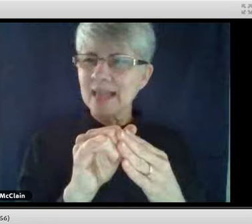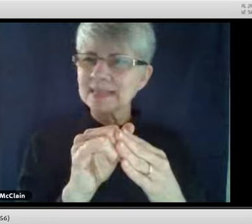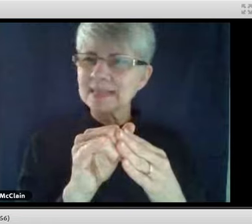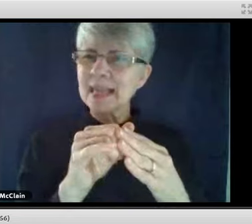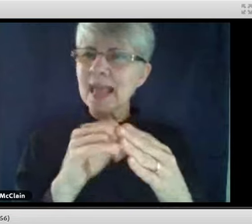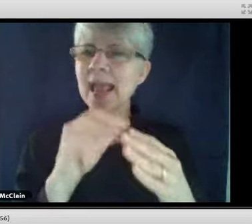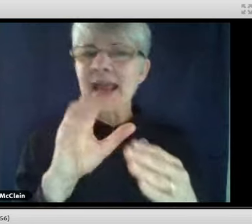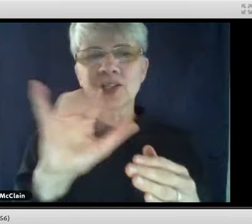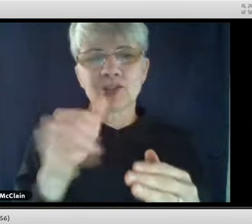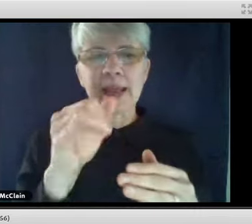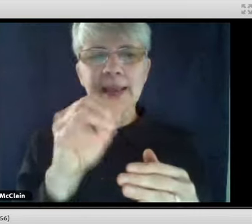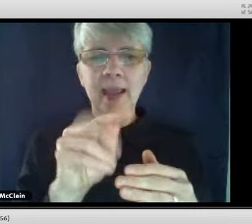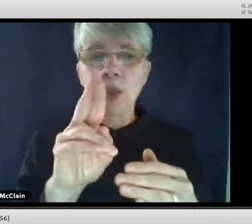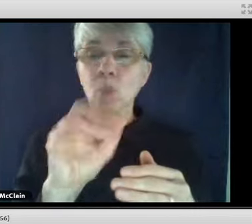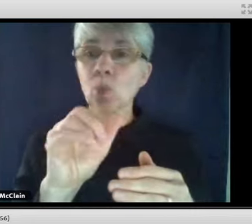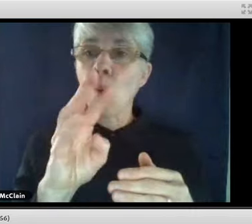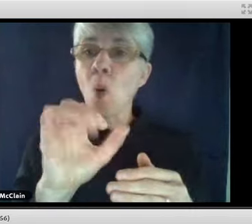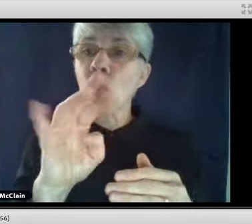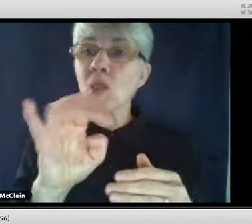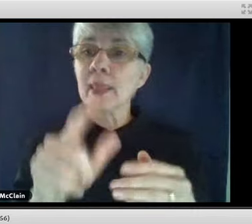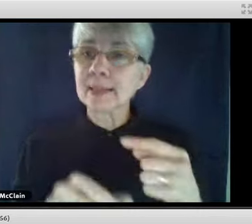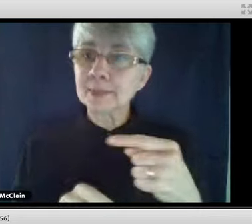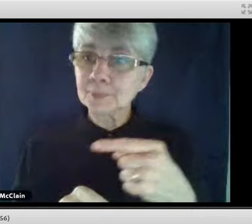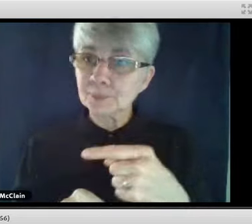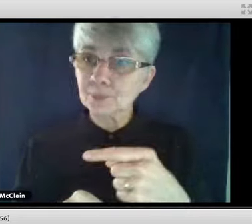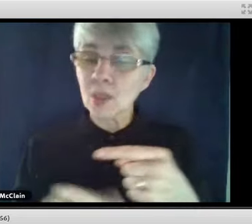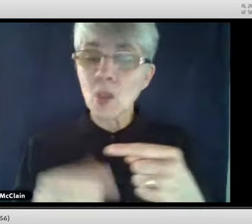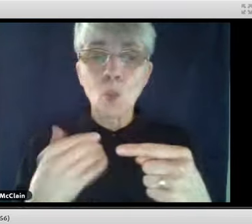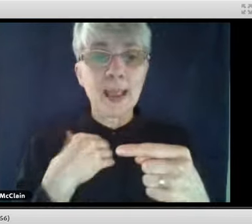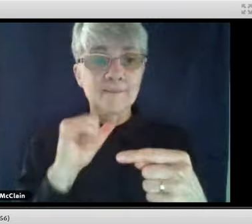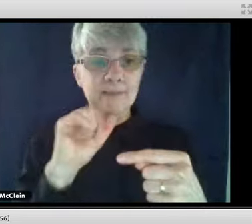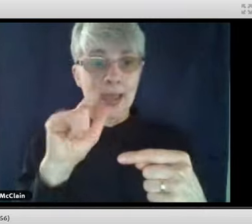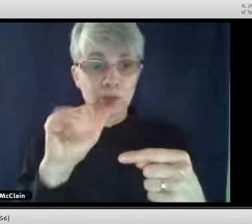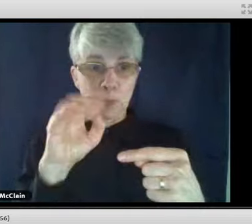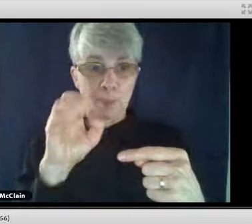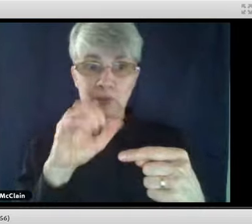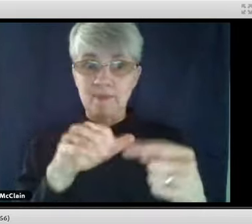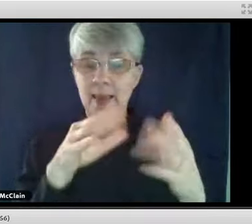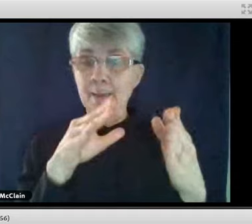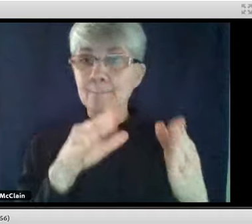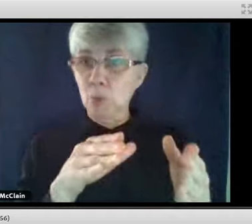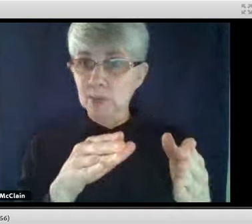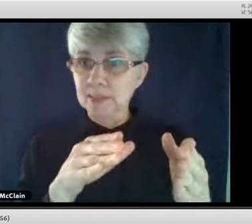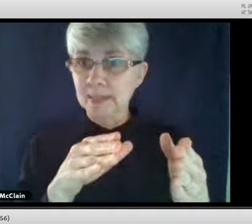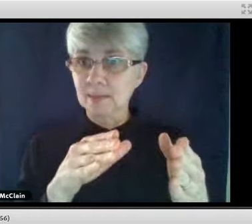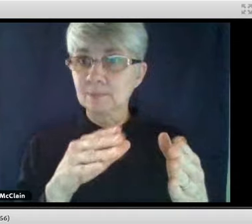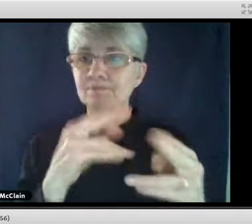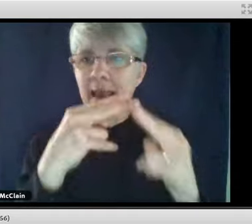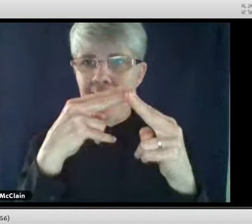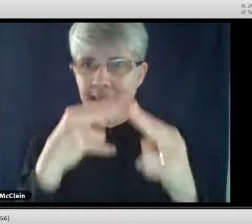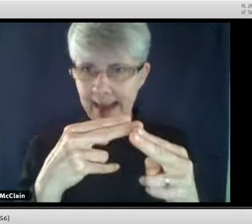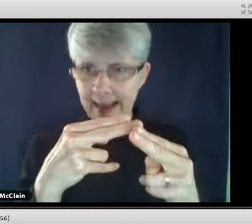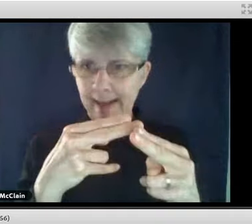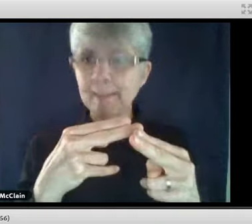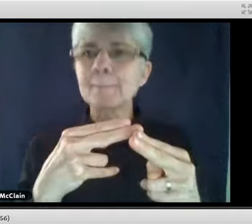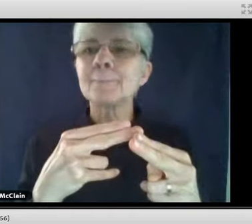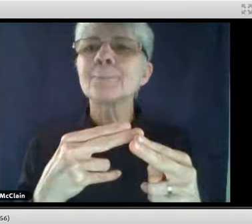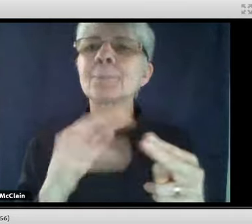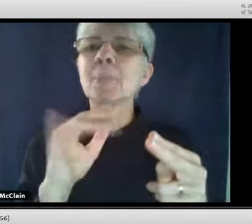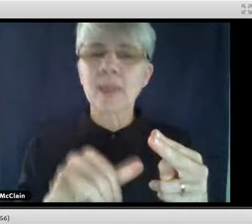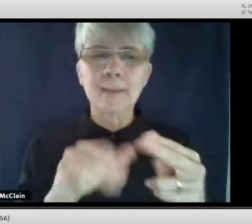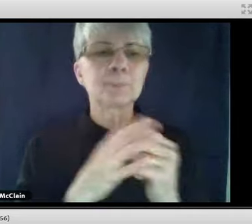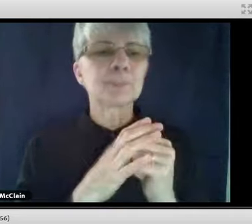J.K. Rowling. So we have attributes of this person entity, like name, like a preferred name, J.K.